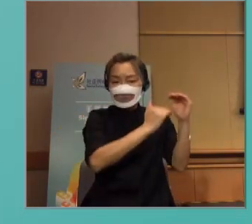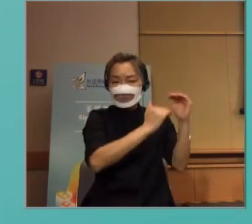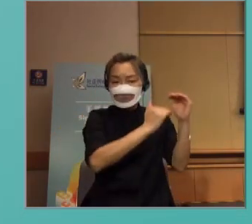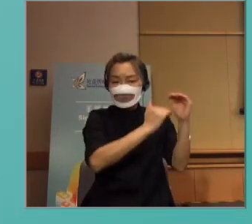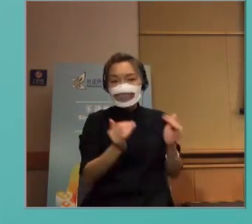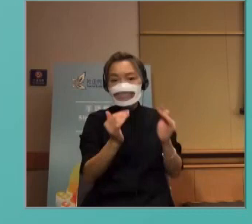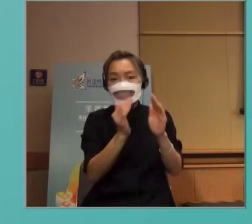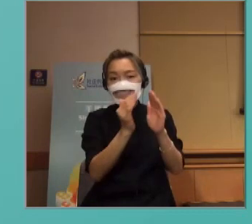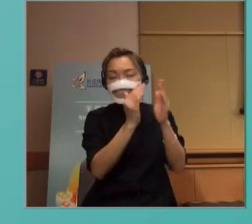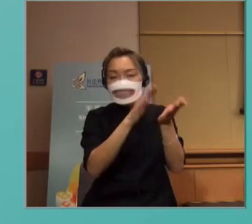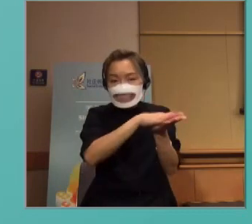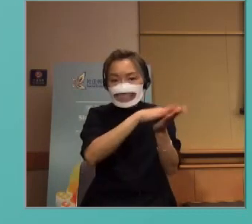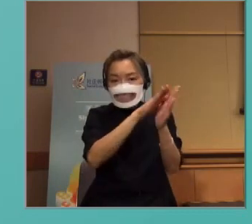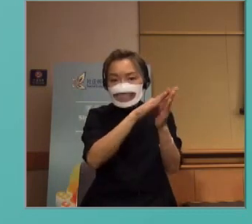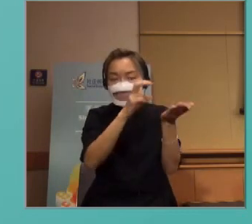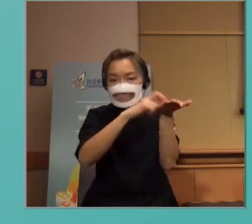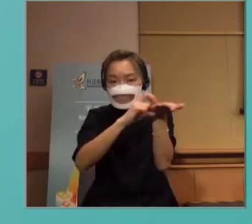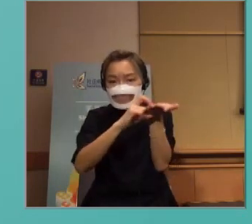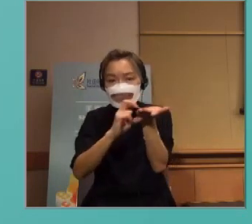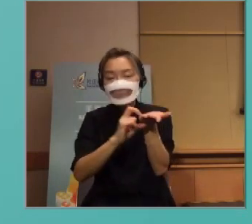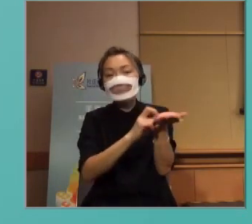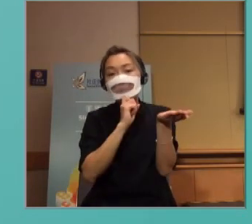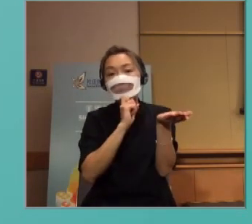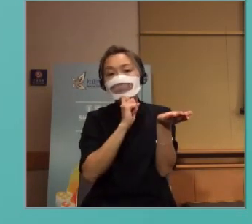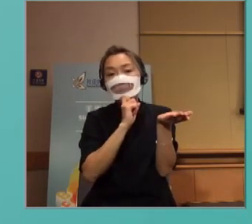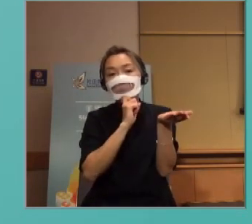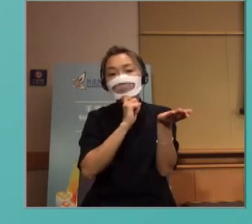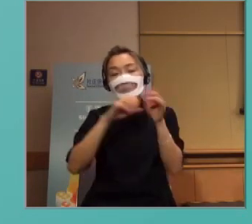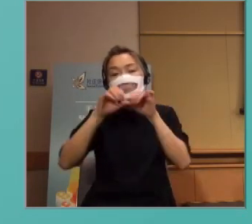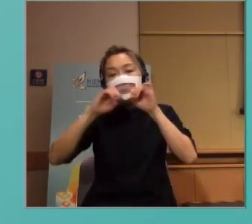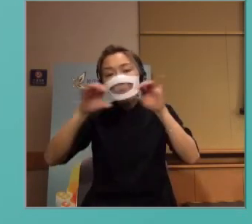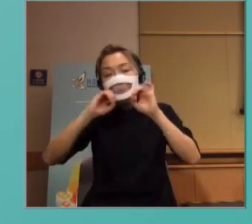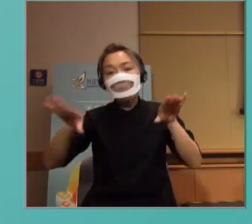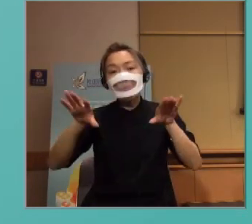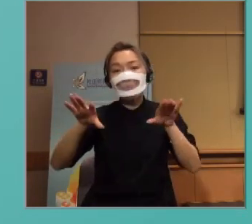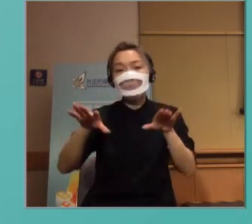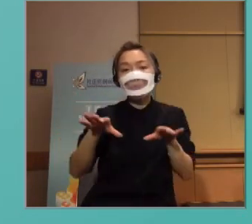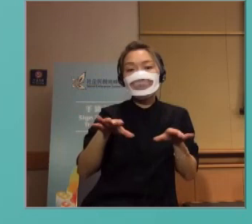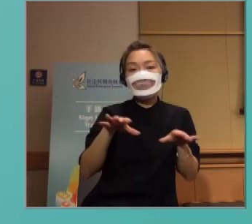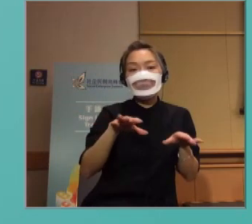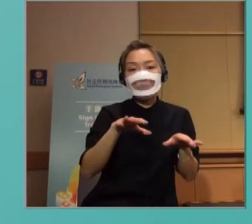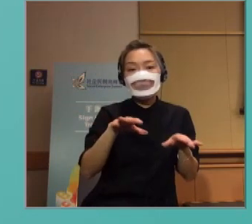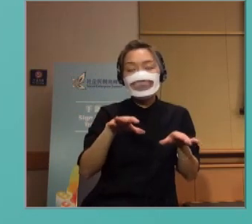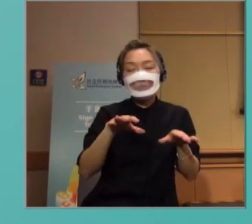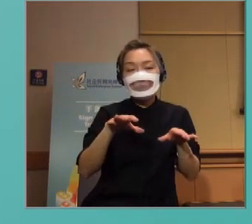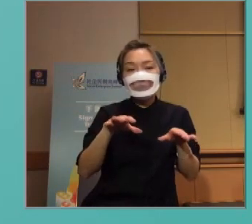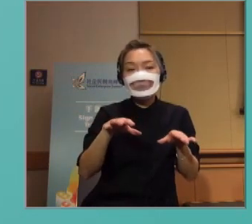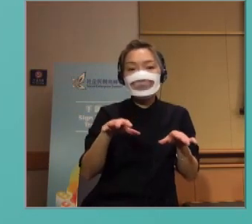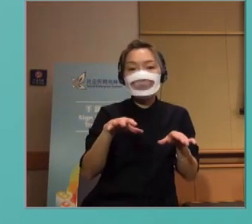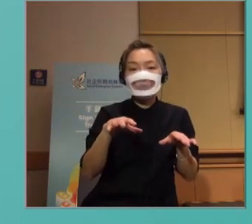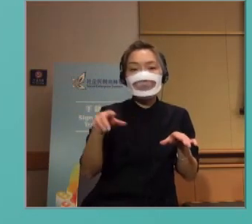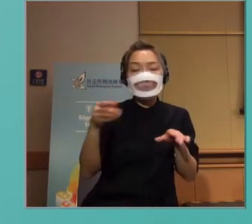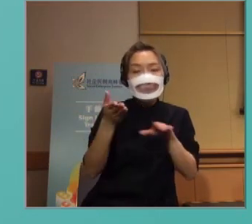a charity behind the scene. So in the past, when you see a lot of people go to concerts, for example, or charitable